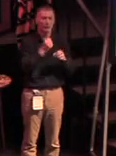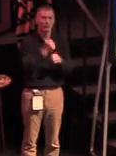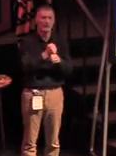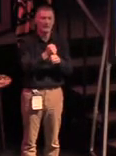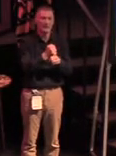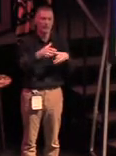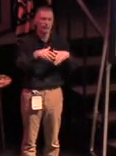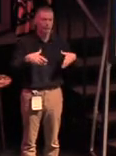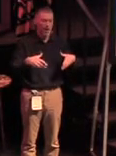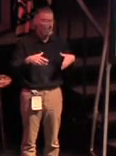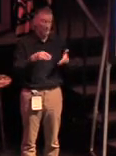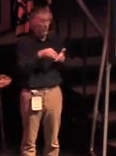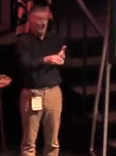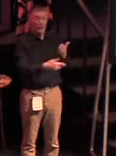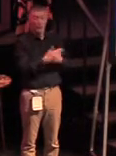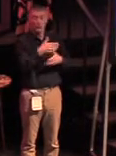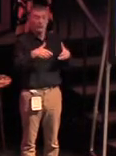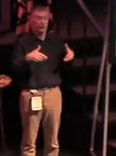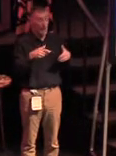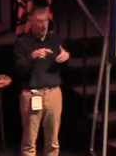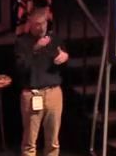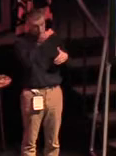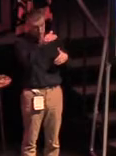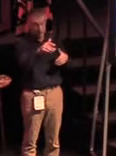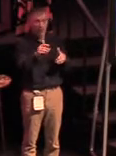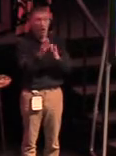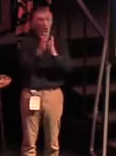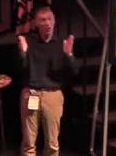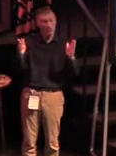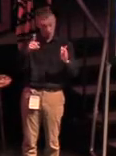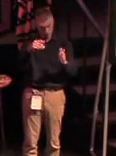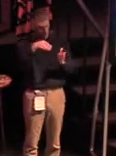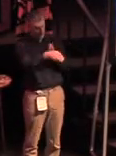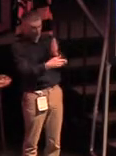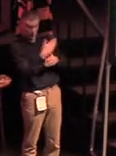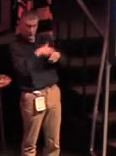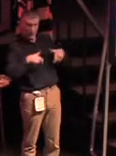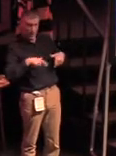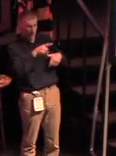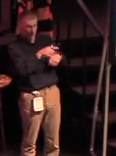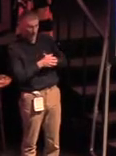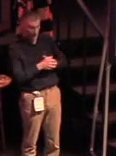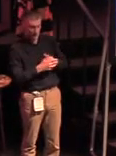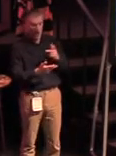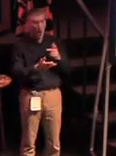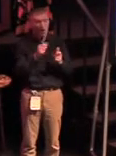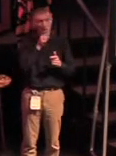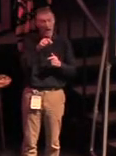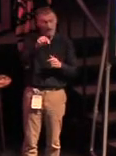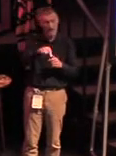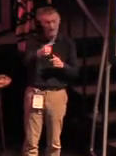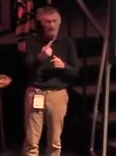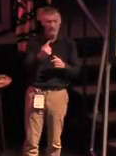couldn't afford to buy a new bra. So I went to the costume department and we bought her a new bra. One of my guys